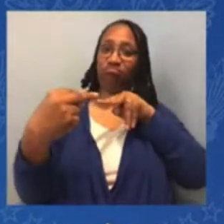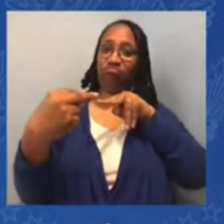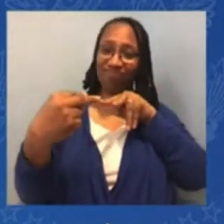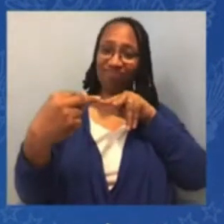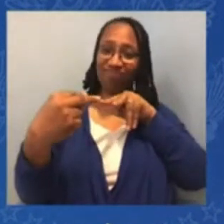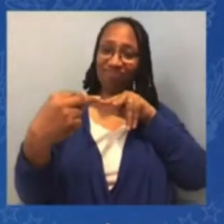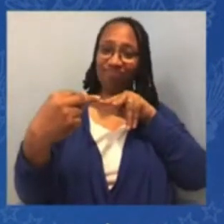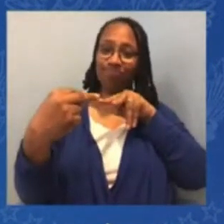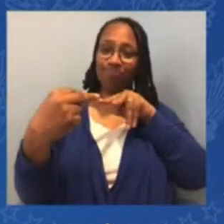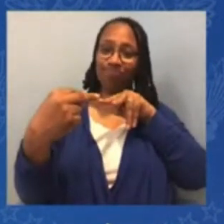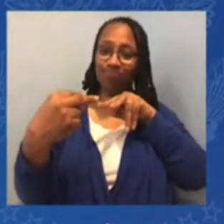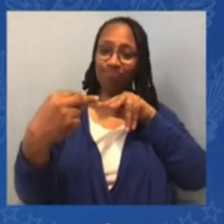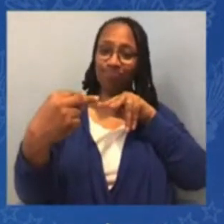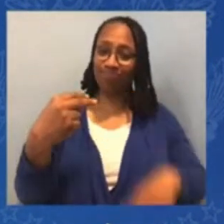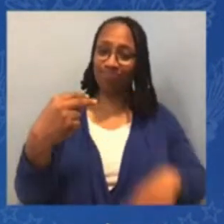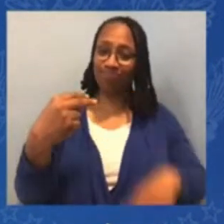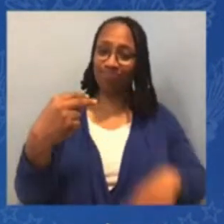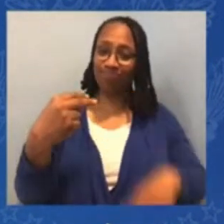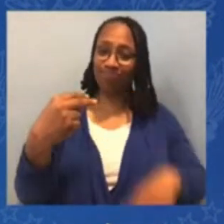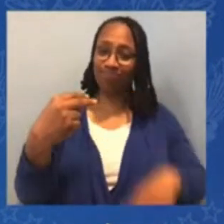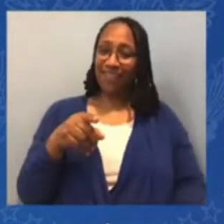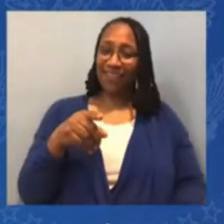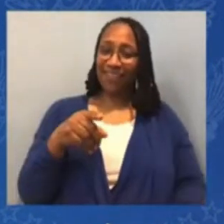until it gets done.